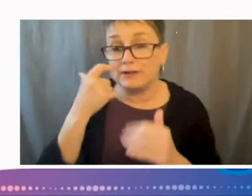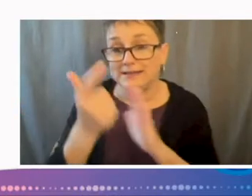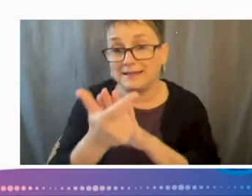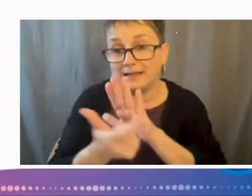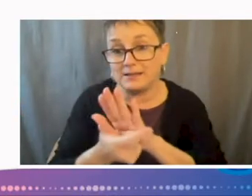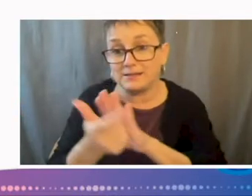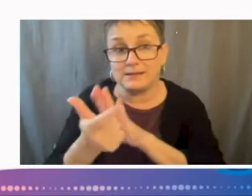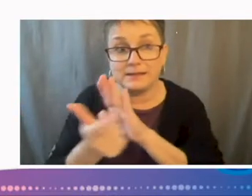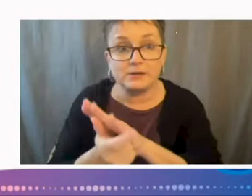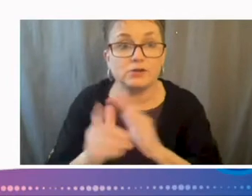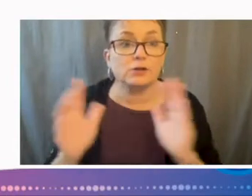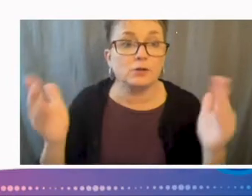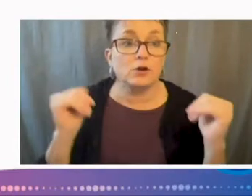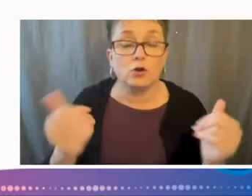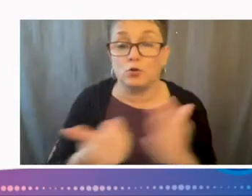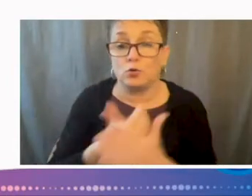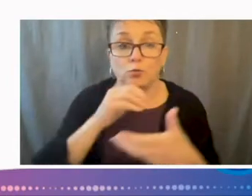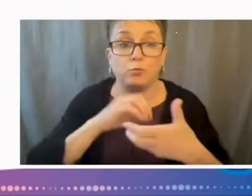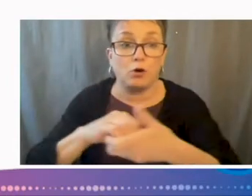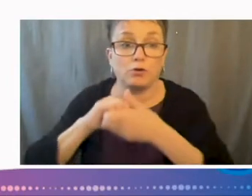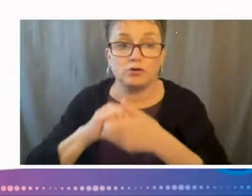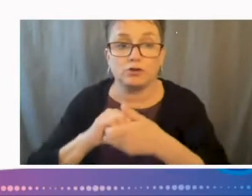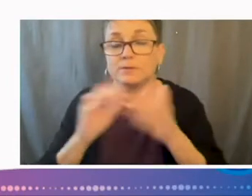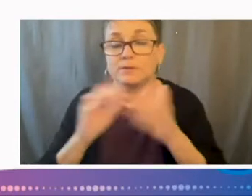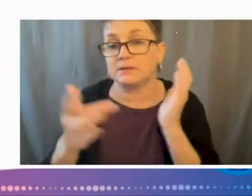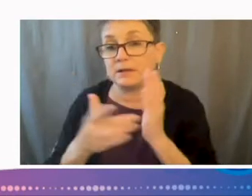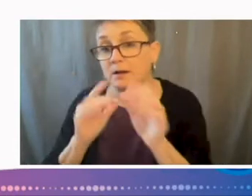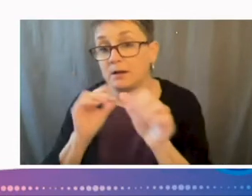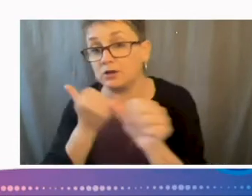partnerships, technology updates, outreach and education.